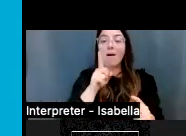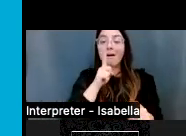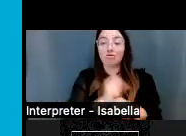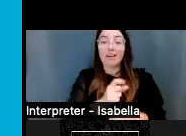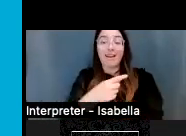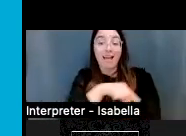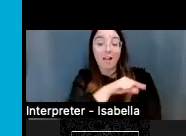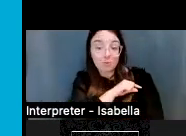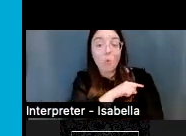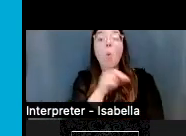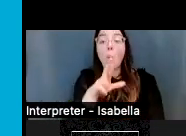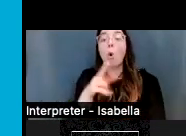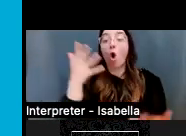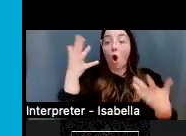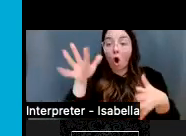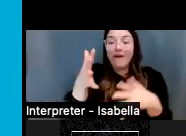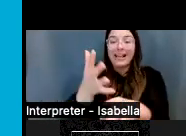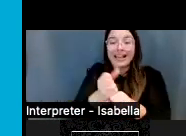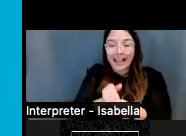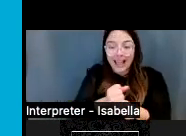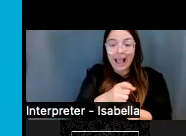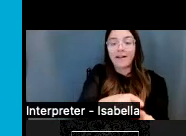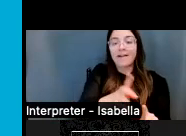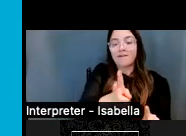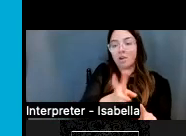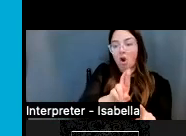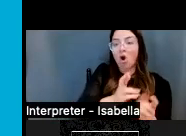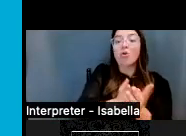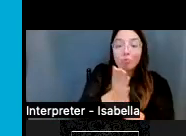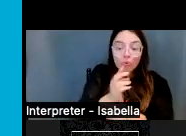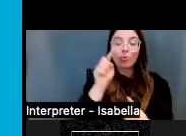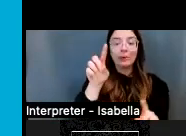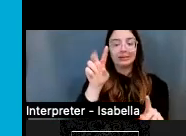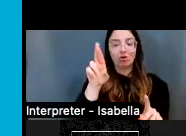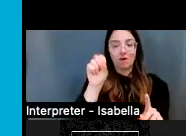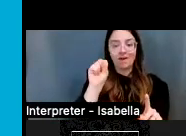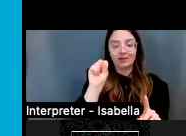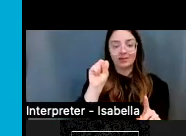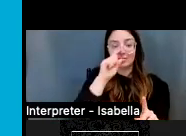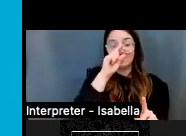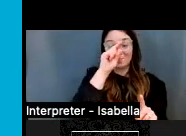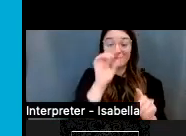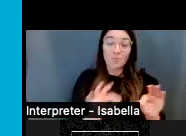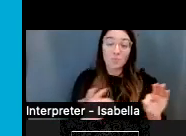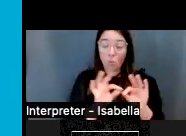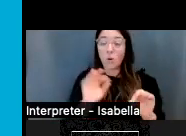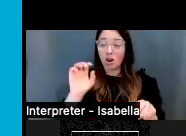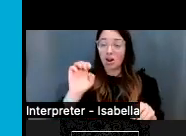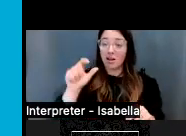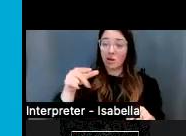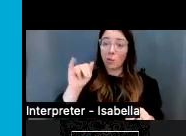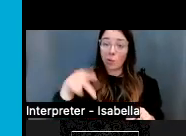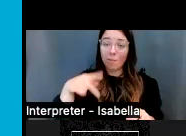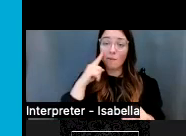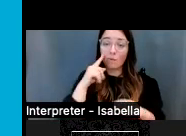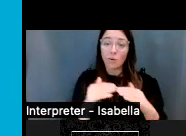receiving vocational services through DRS. We want to note that Equip for Equality as an agency helps individuals who are applying